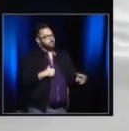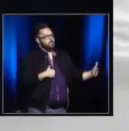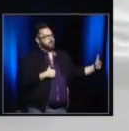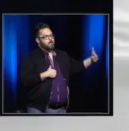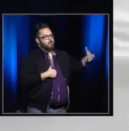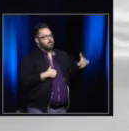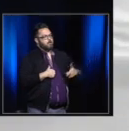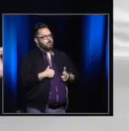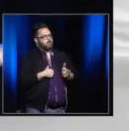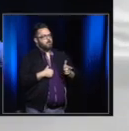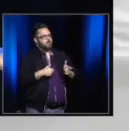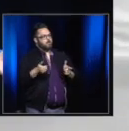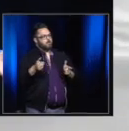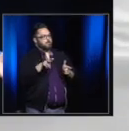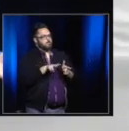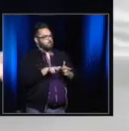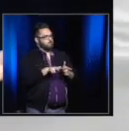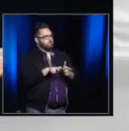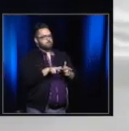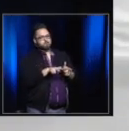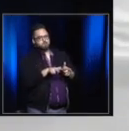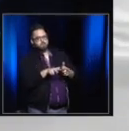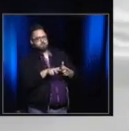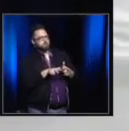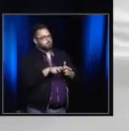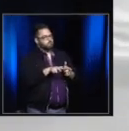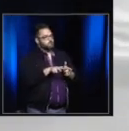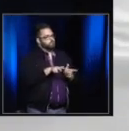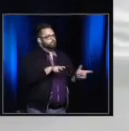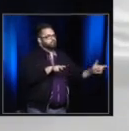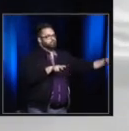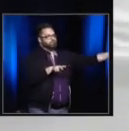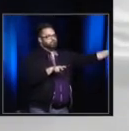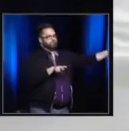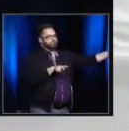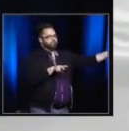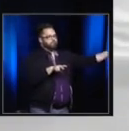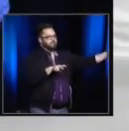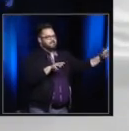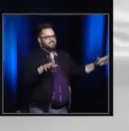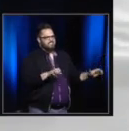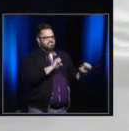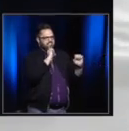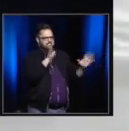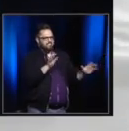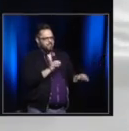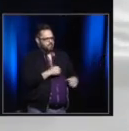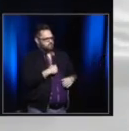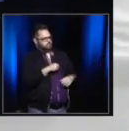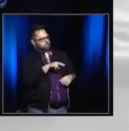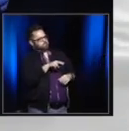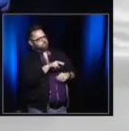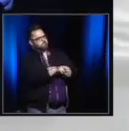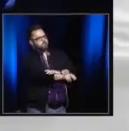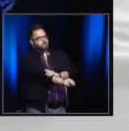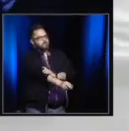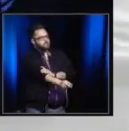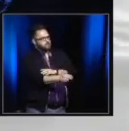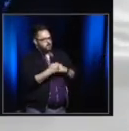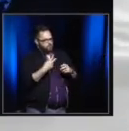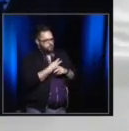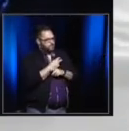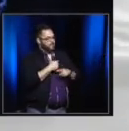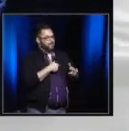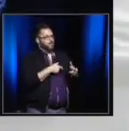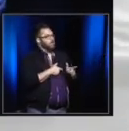meters, and did nothing. They left. So what's going on here? So I got in the boat, found them a kilometer offshore. They joined up with